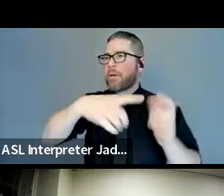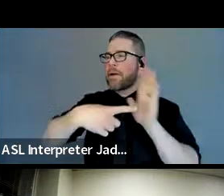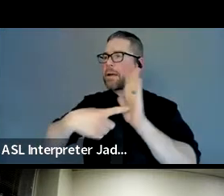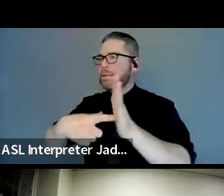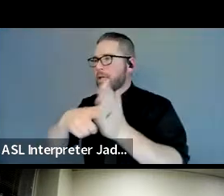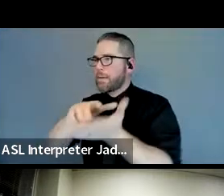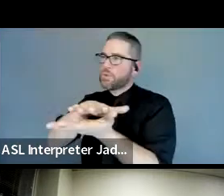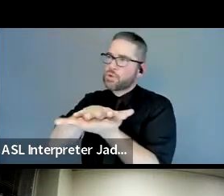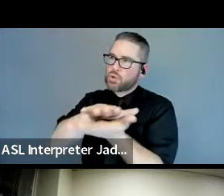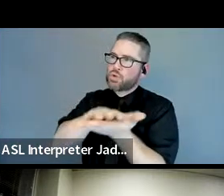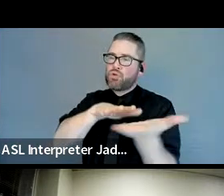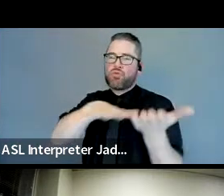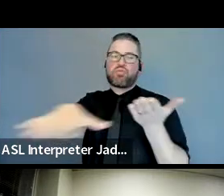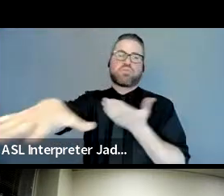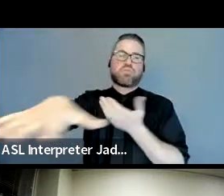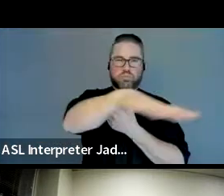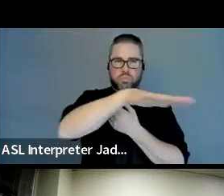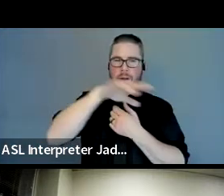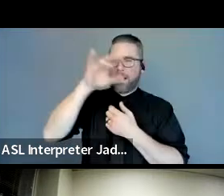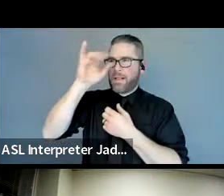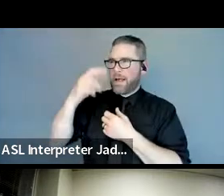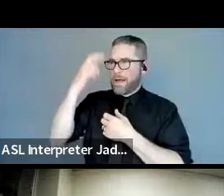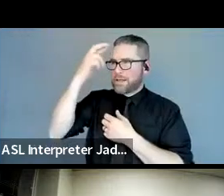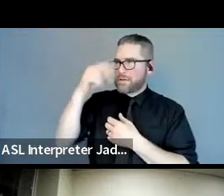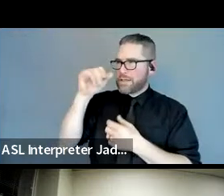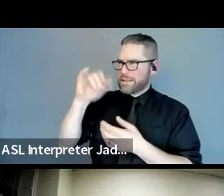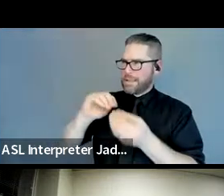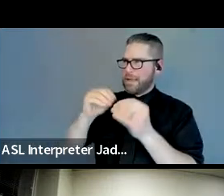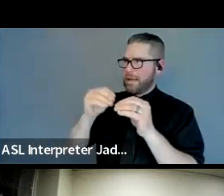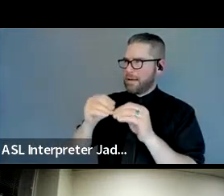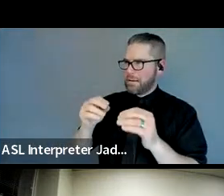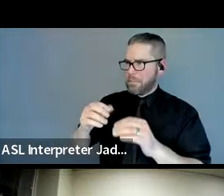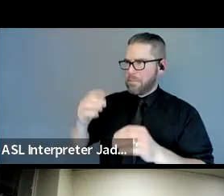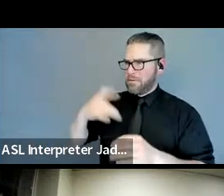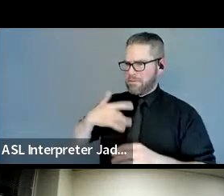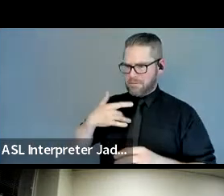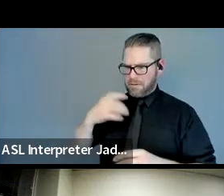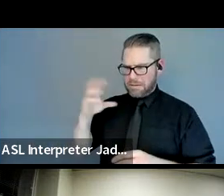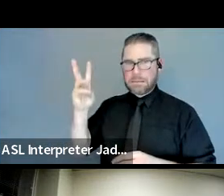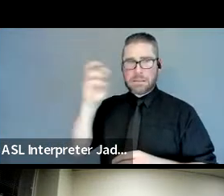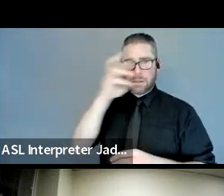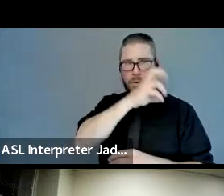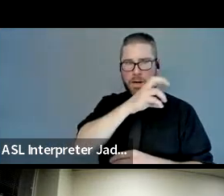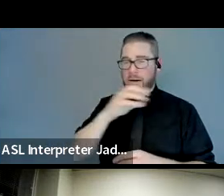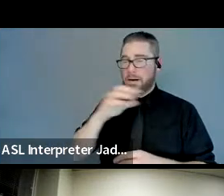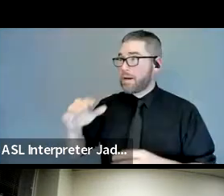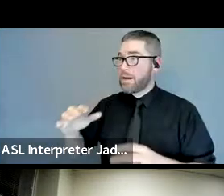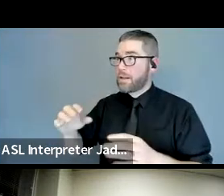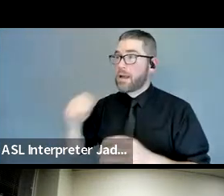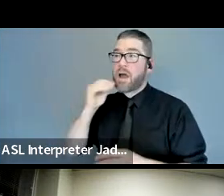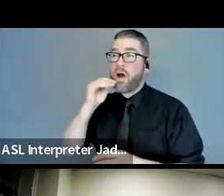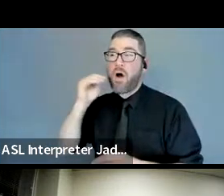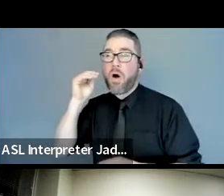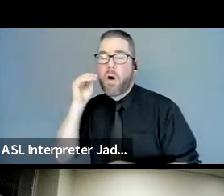So that's why that number maybe feels a little bit weird, is we're not talking about residential equipment. We're talking about commercial equipment for school, things